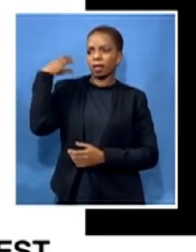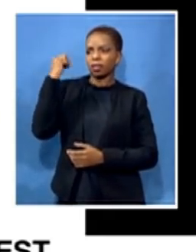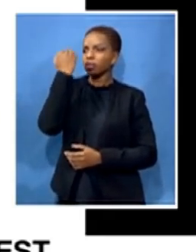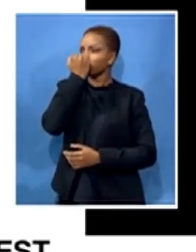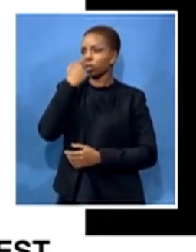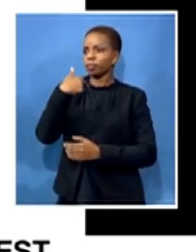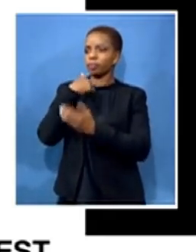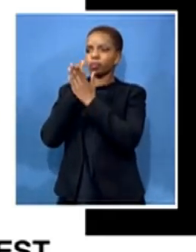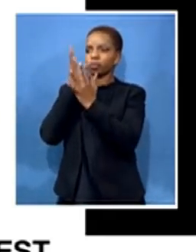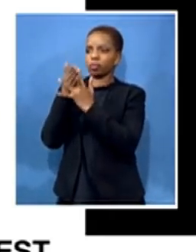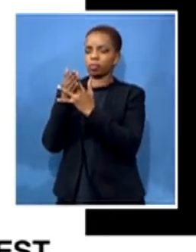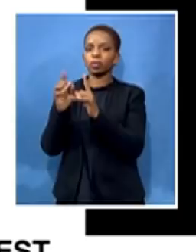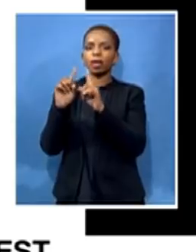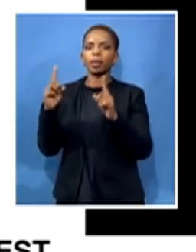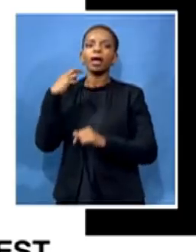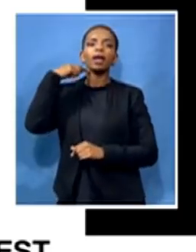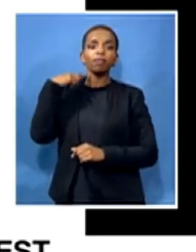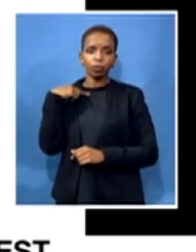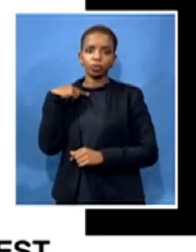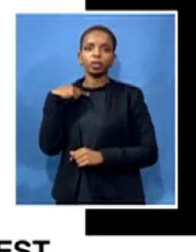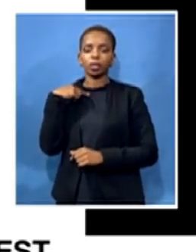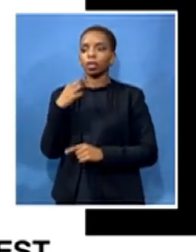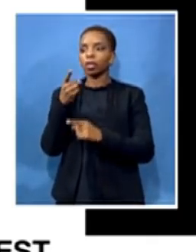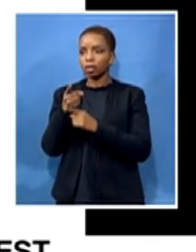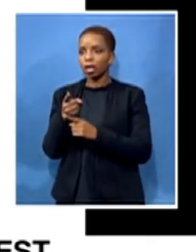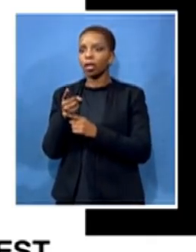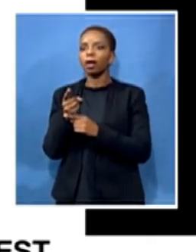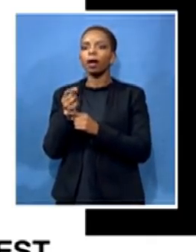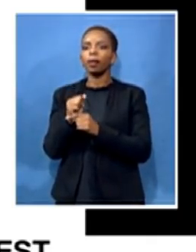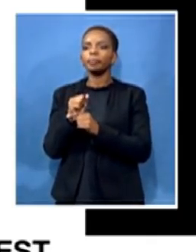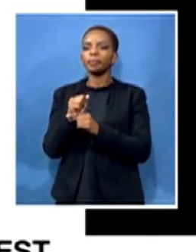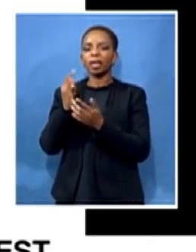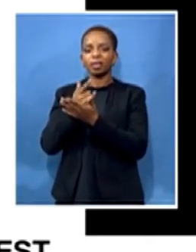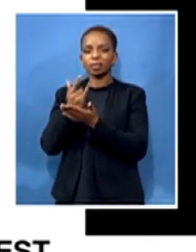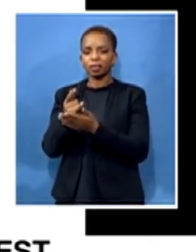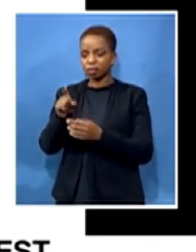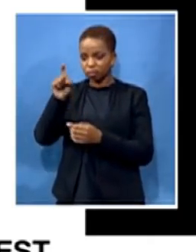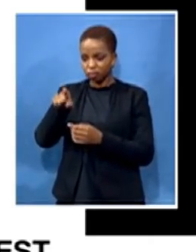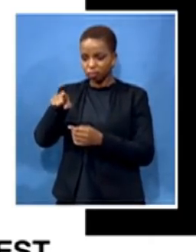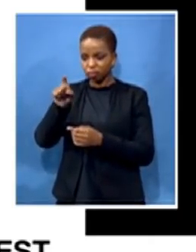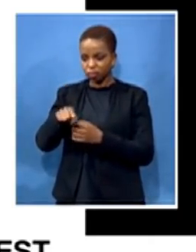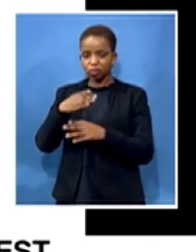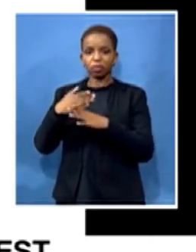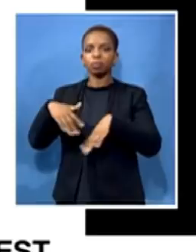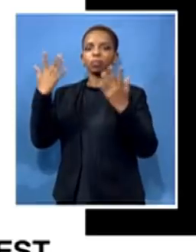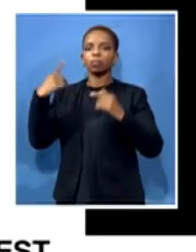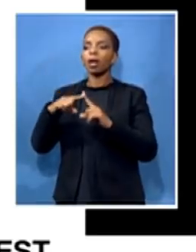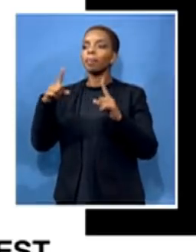is disabled, so I couldn't raise my concern there. Minister, your sound quality is quite